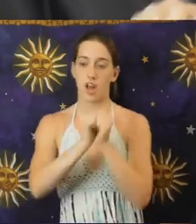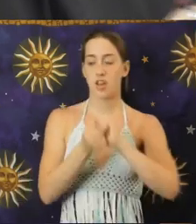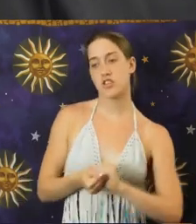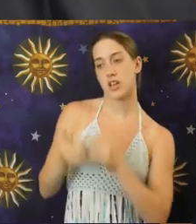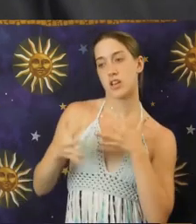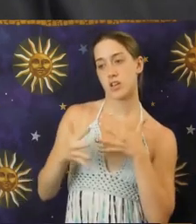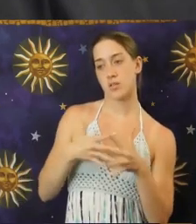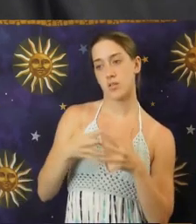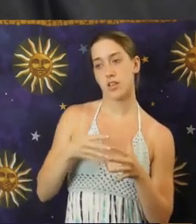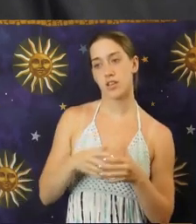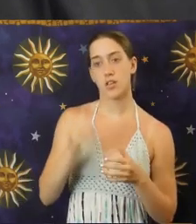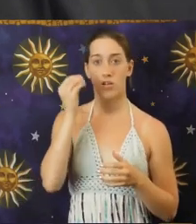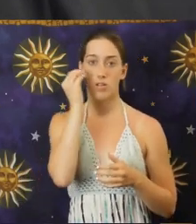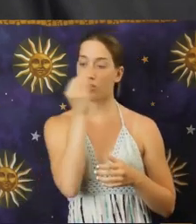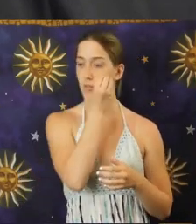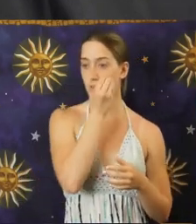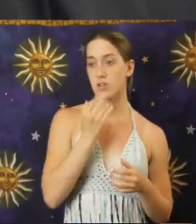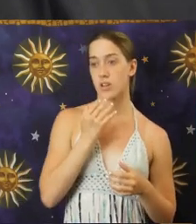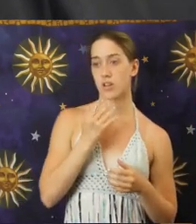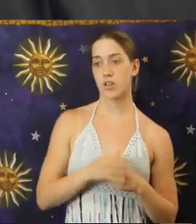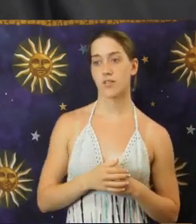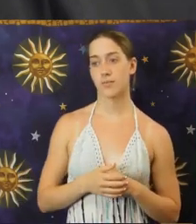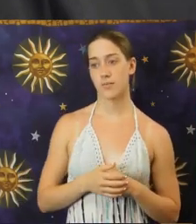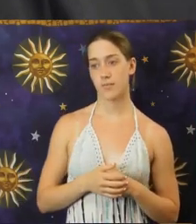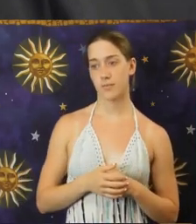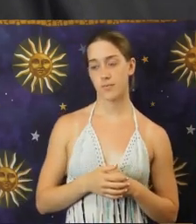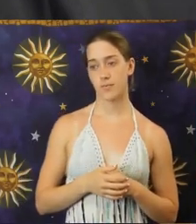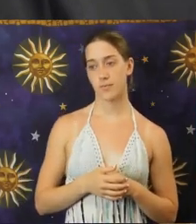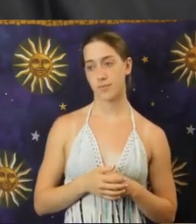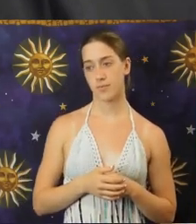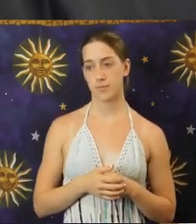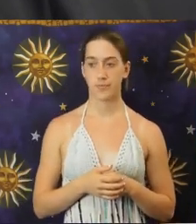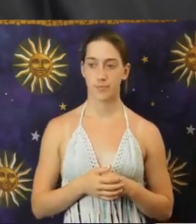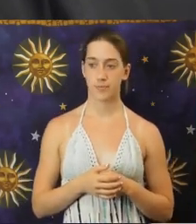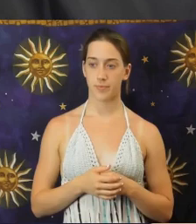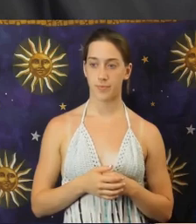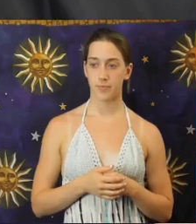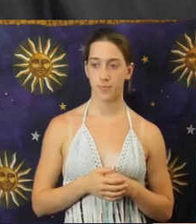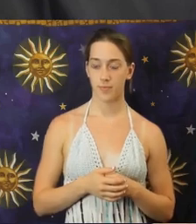too. Just alternate between those.